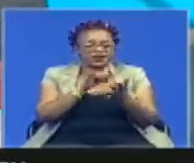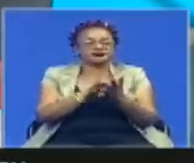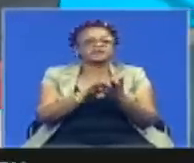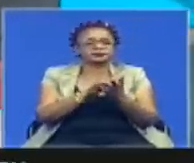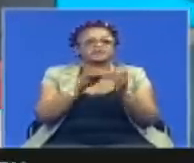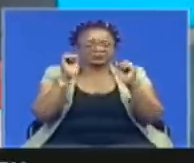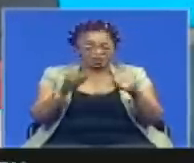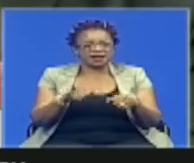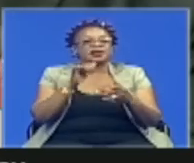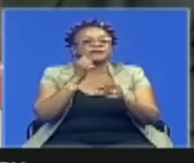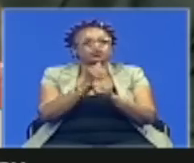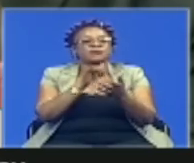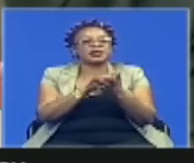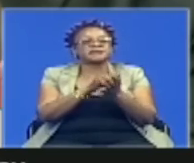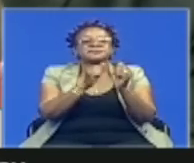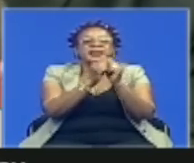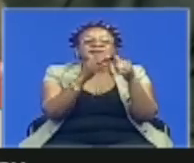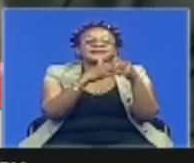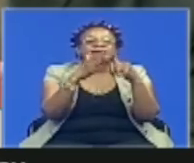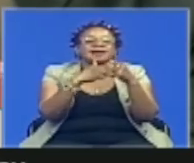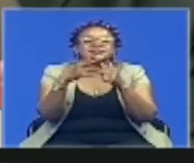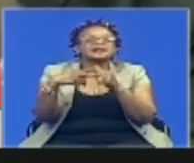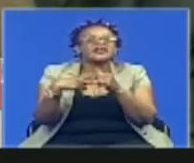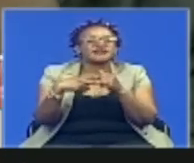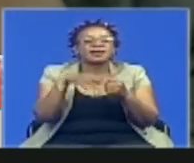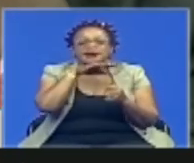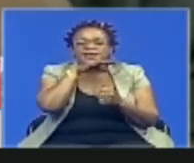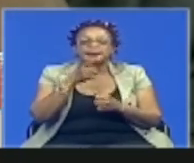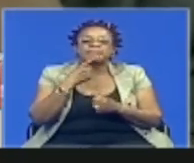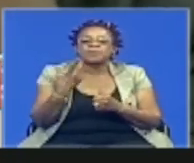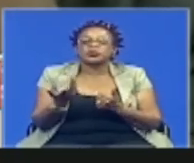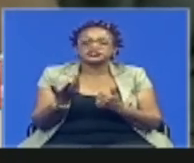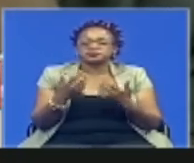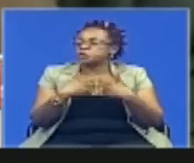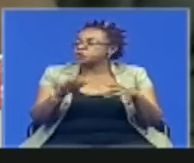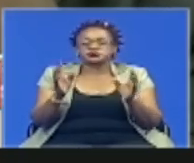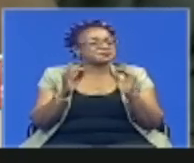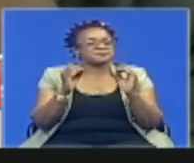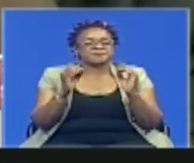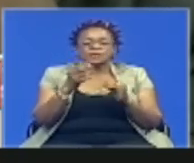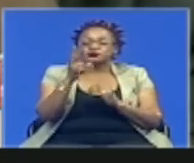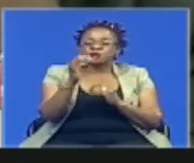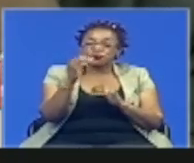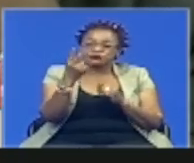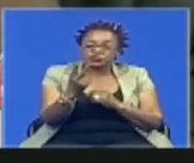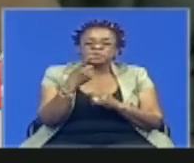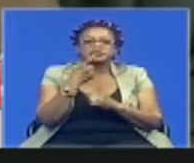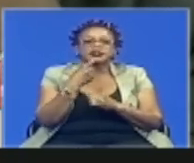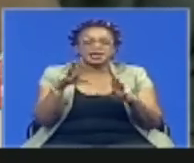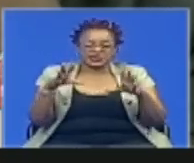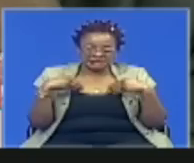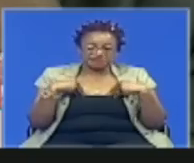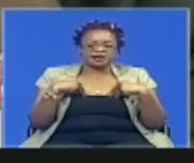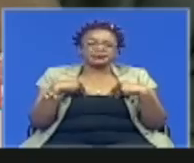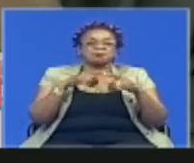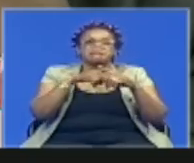I can do that. It's a defective reasoning. 1997, Raila Odinga said he had not lost. 2002, they accepted they had lost.